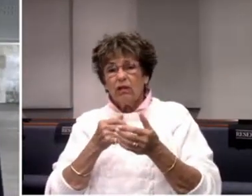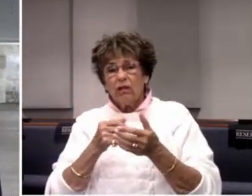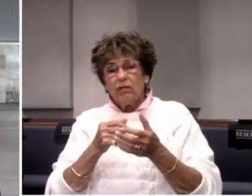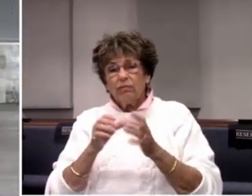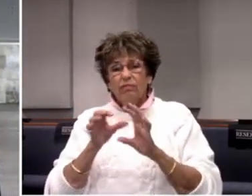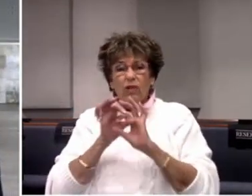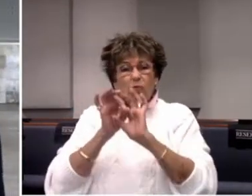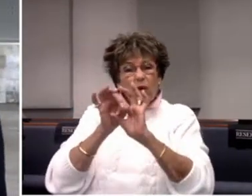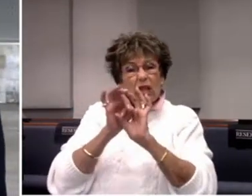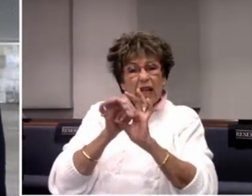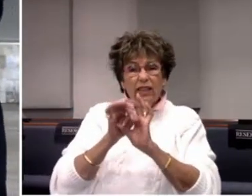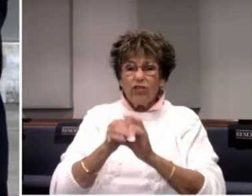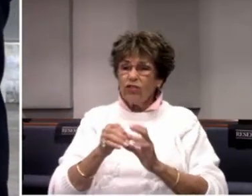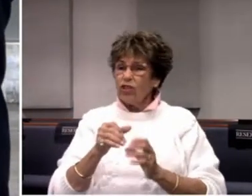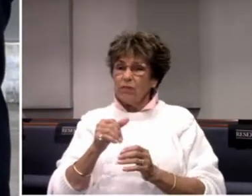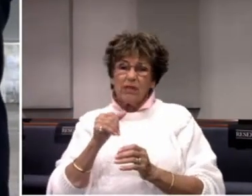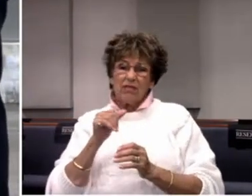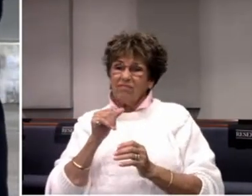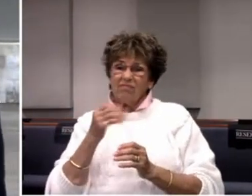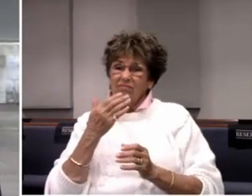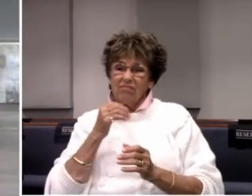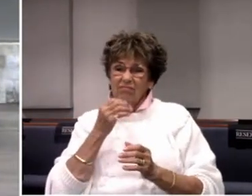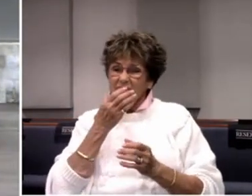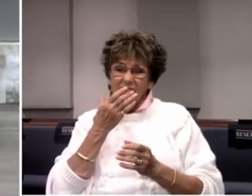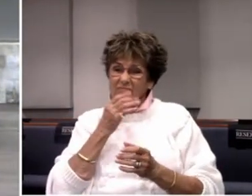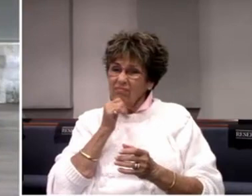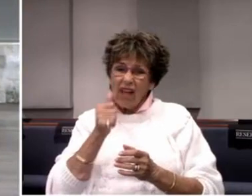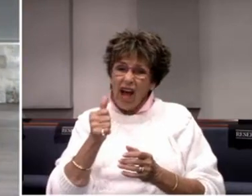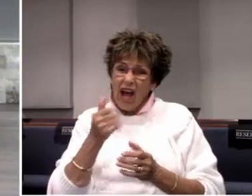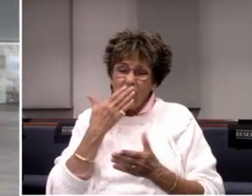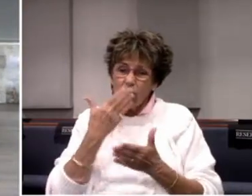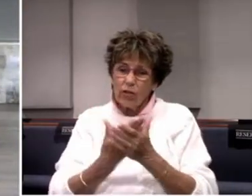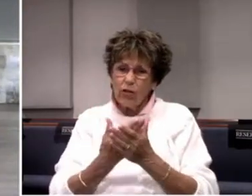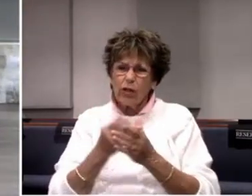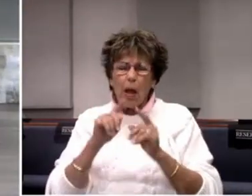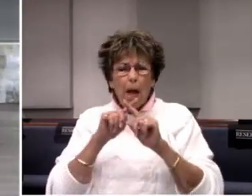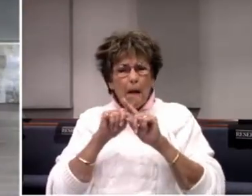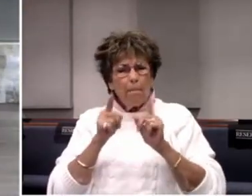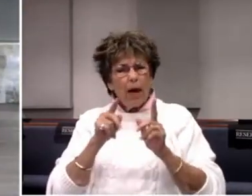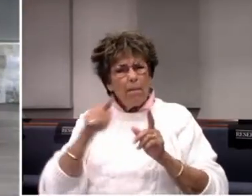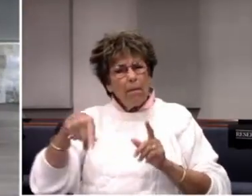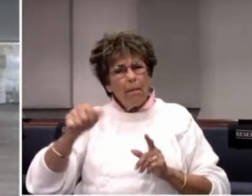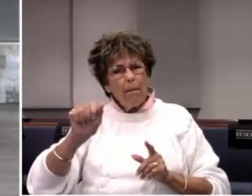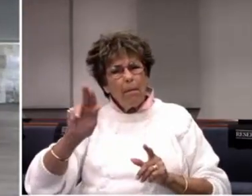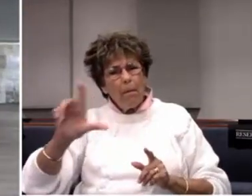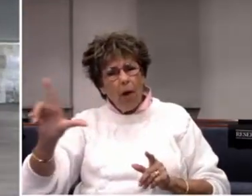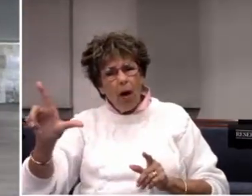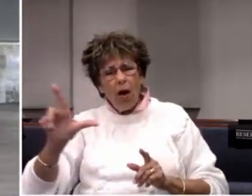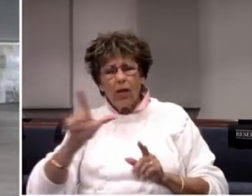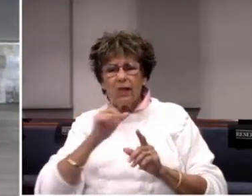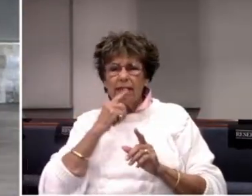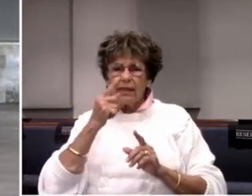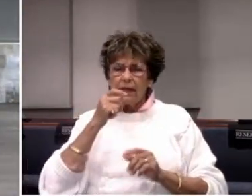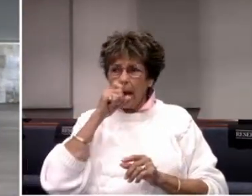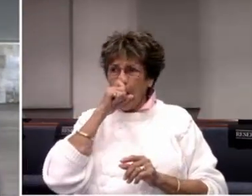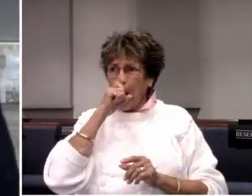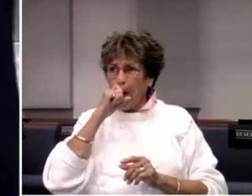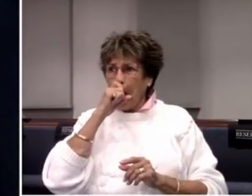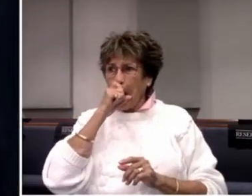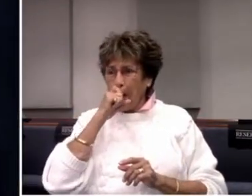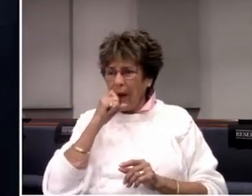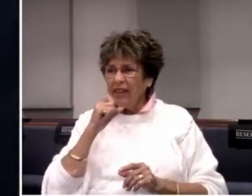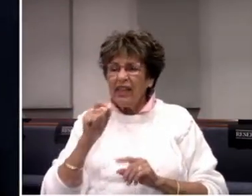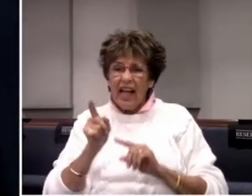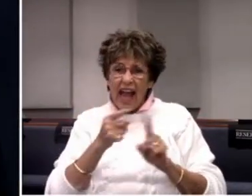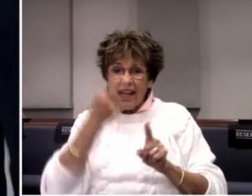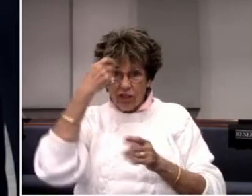there's negotiation, there's whatever. But he's talking here about the fact that we live in humanity, And as a Christian and as a